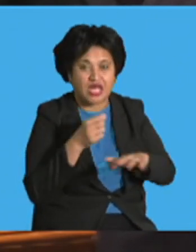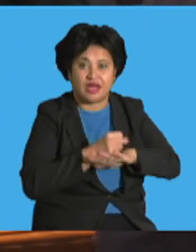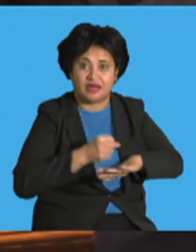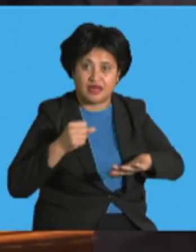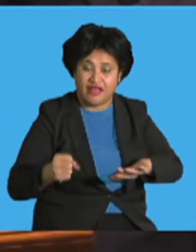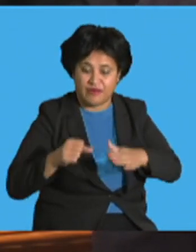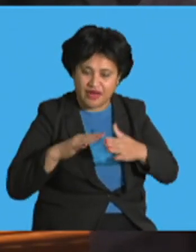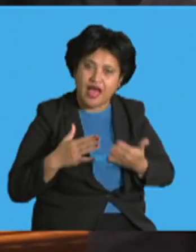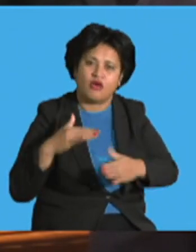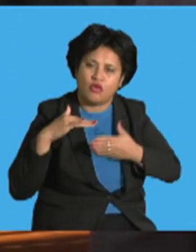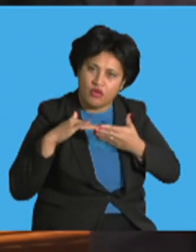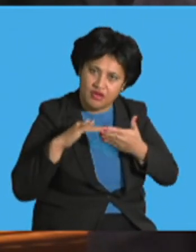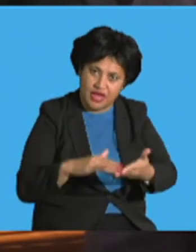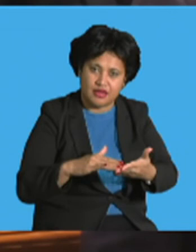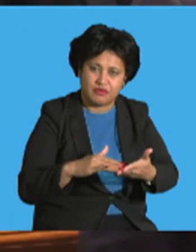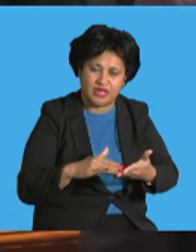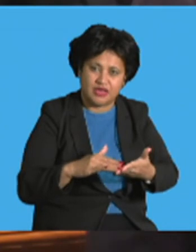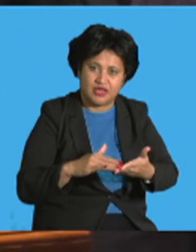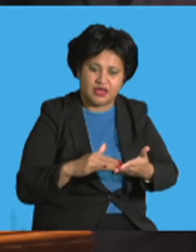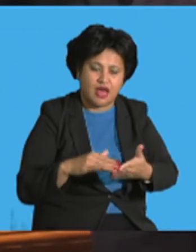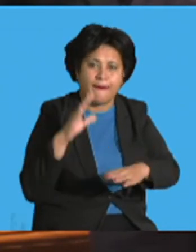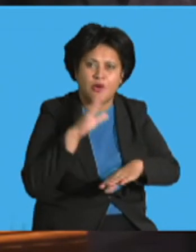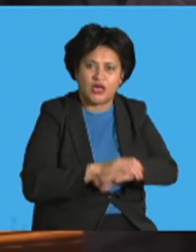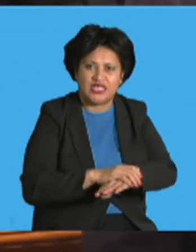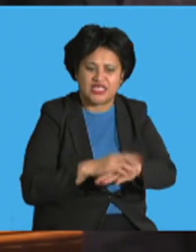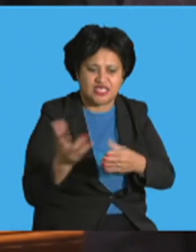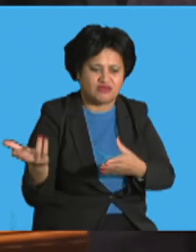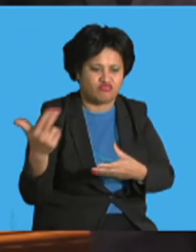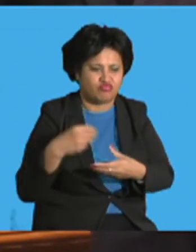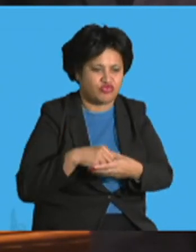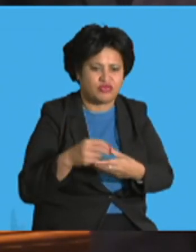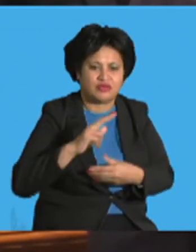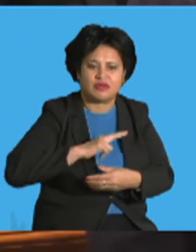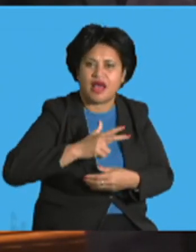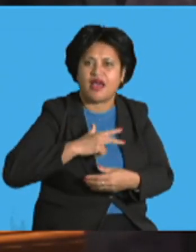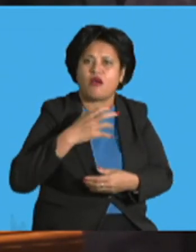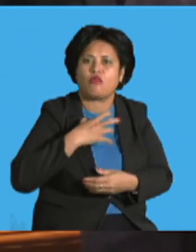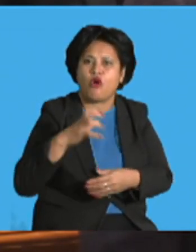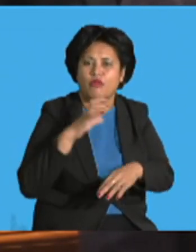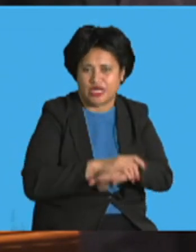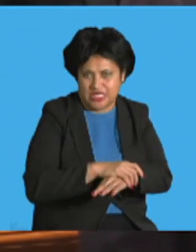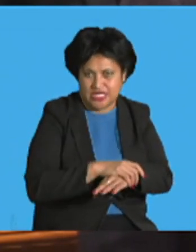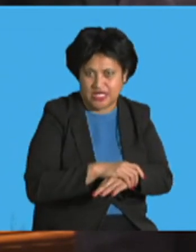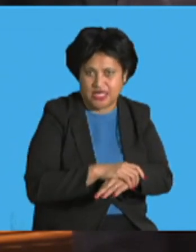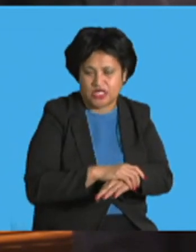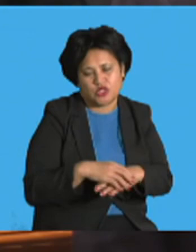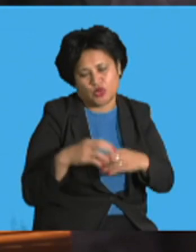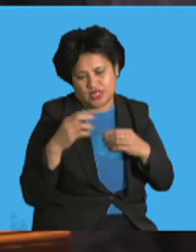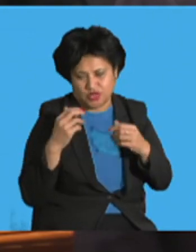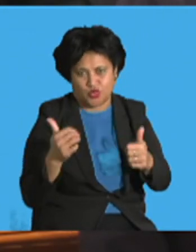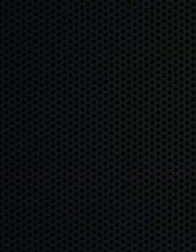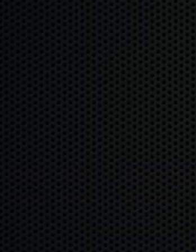help the police force in terms of increasing its manpower and at the same time developing the capability and the capacities within the